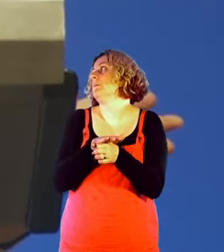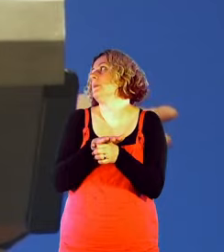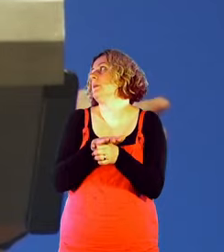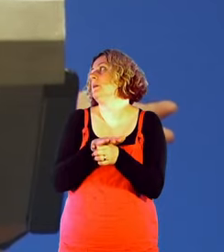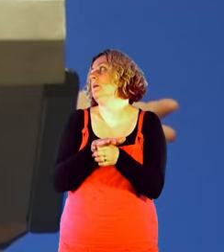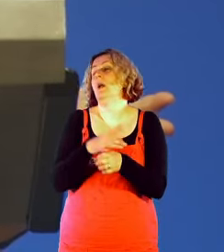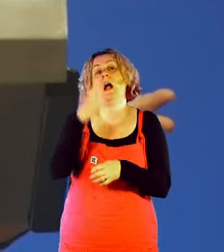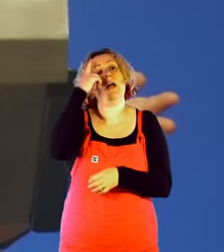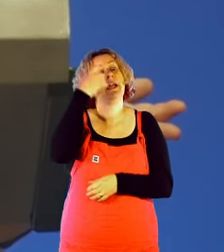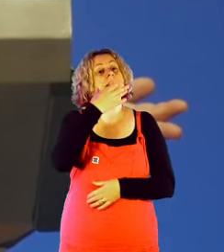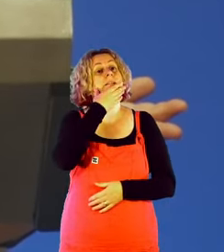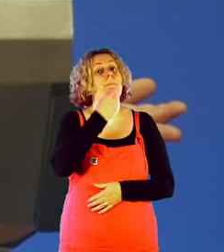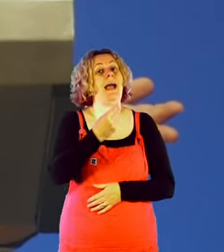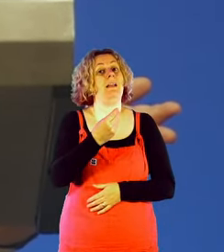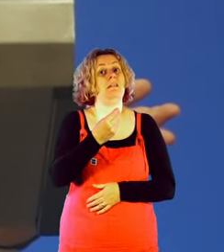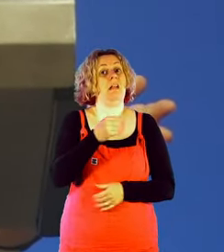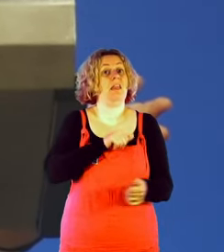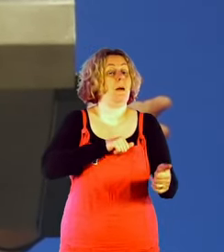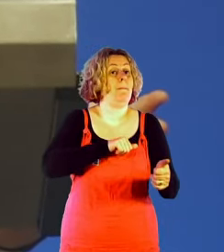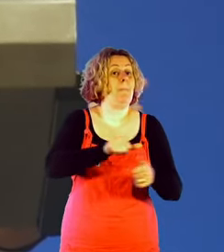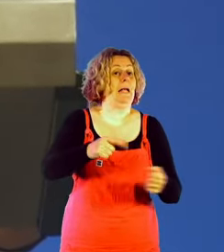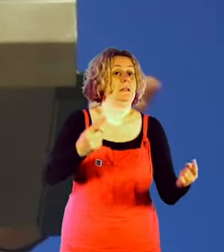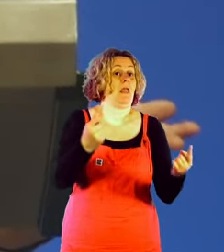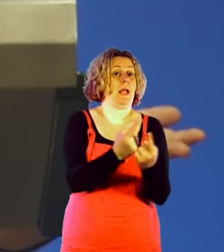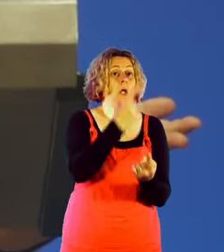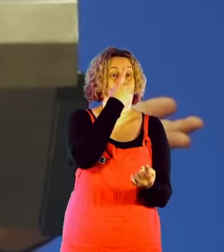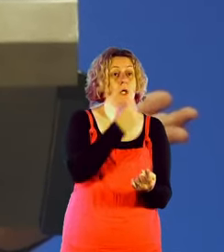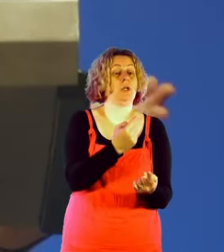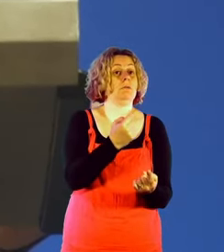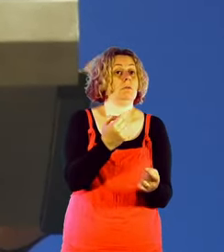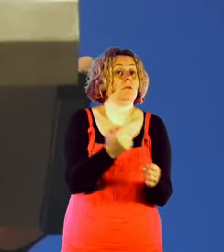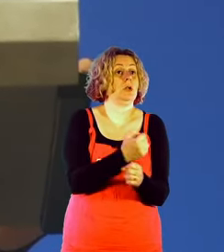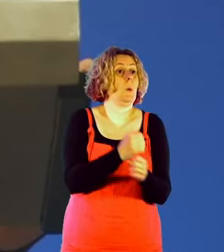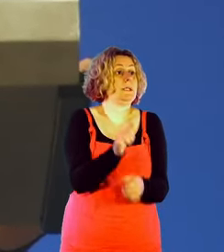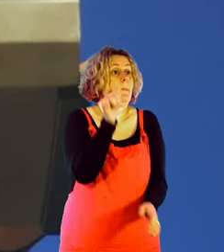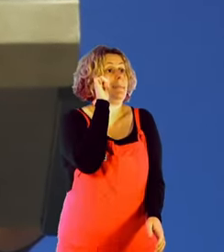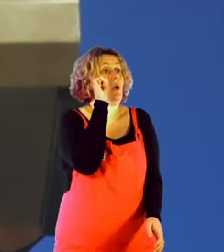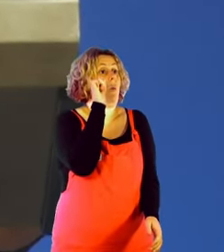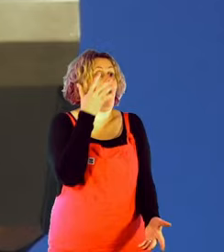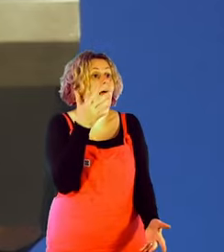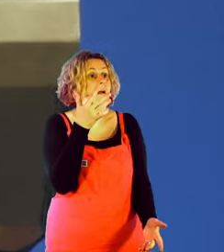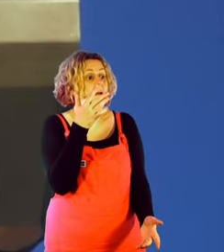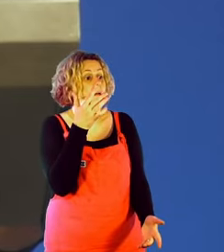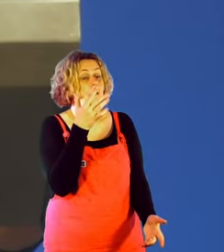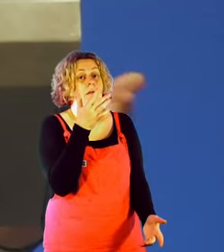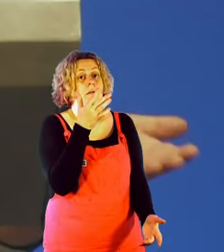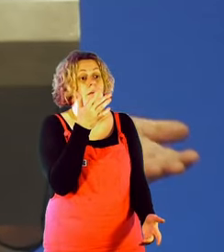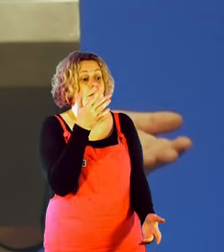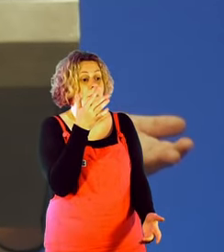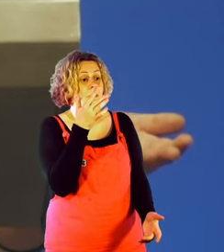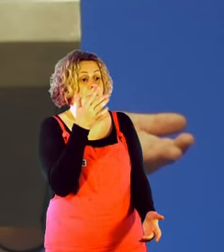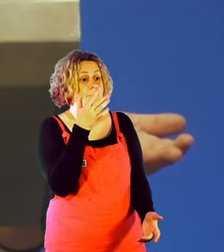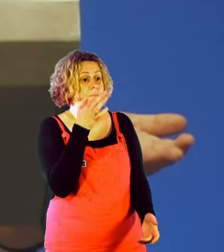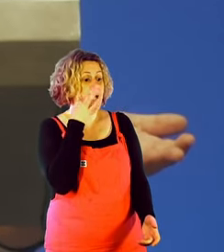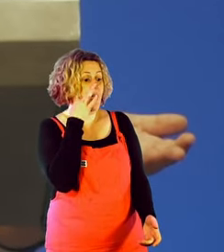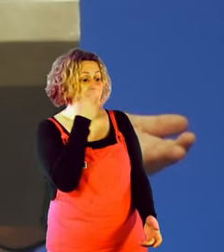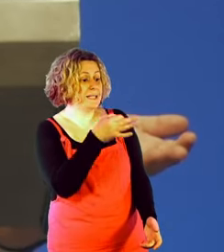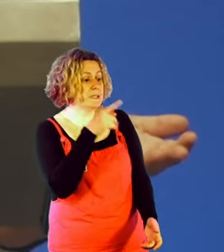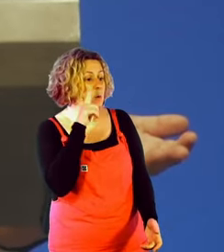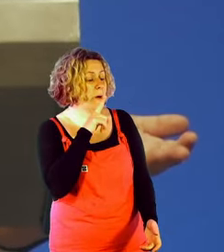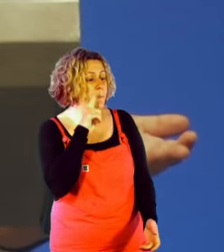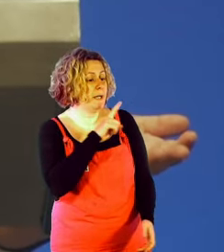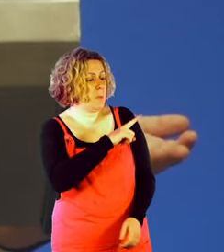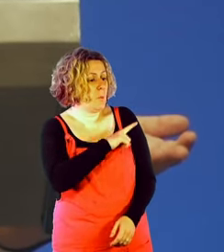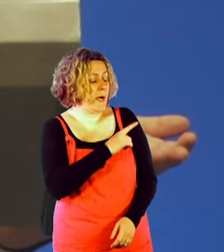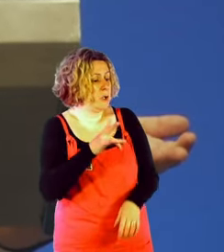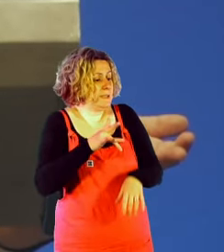best thing you can do is be conscious of that. Talk to women, ask them why they seem really sensitive about something, because it's